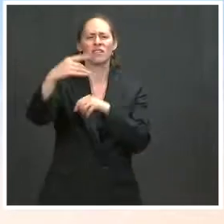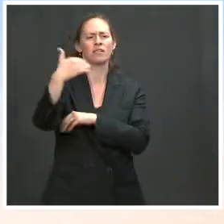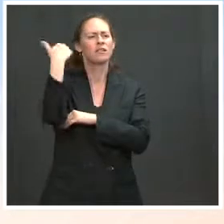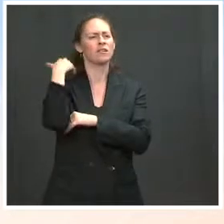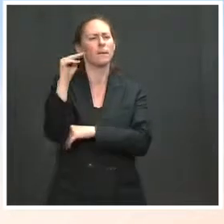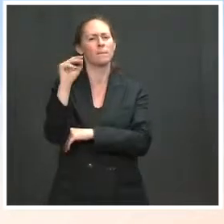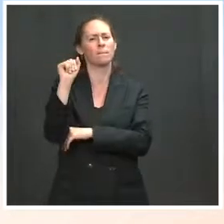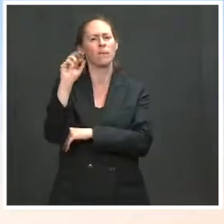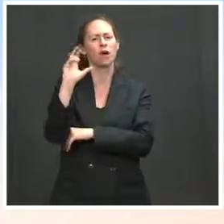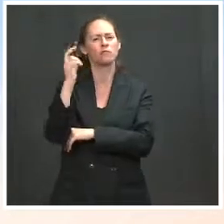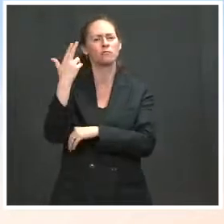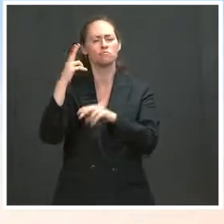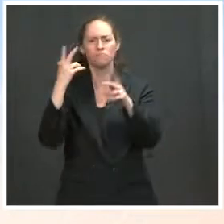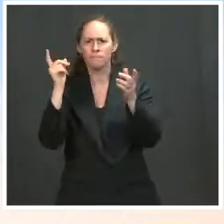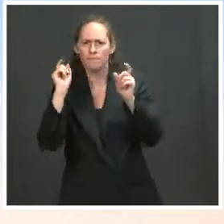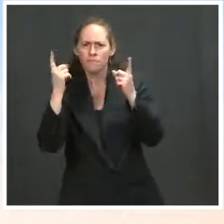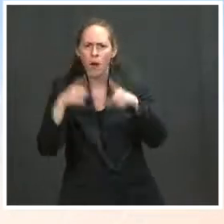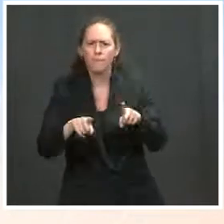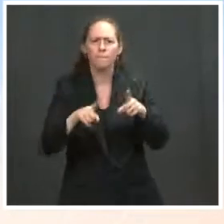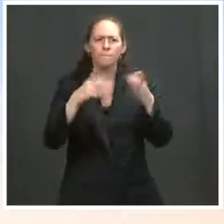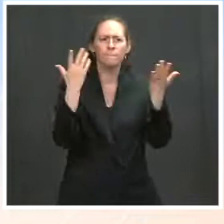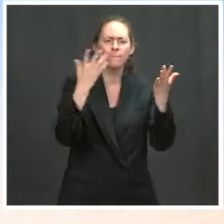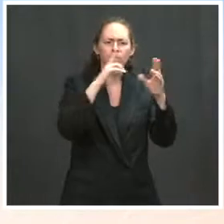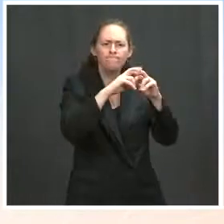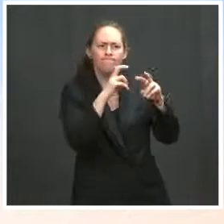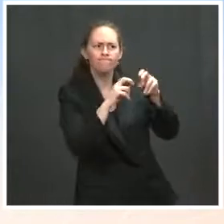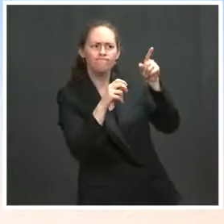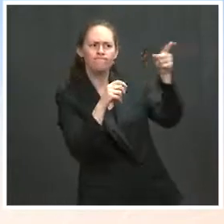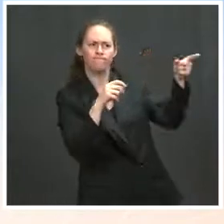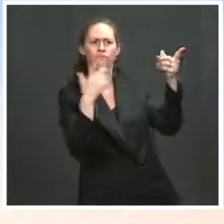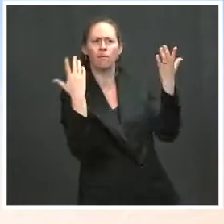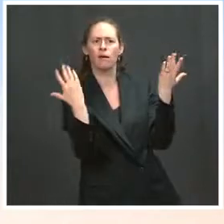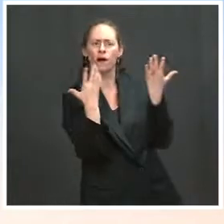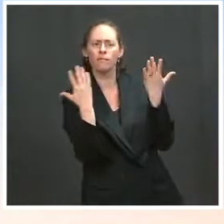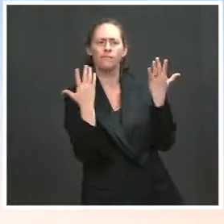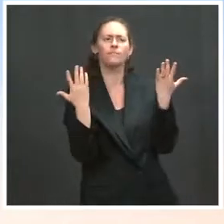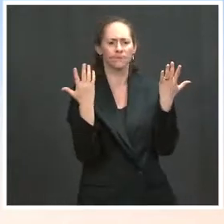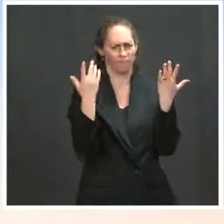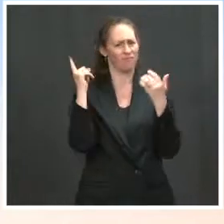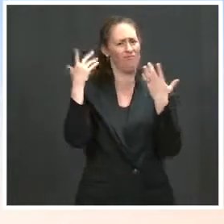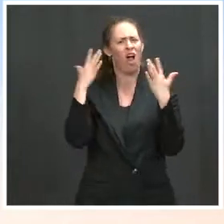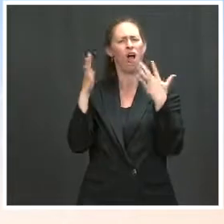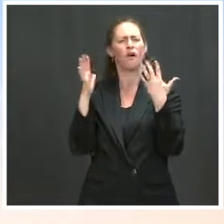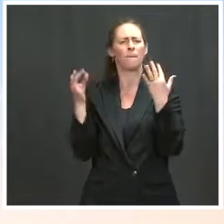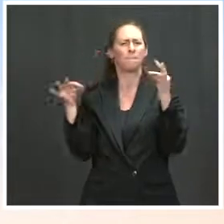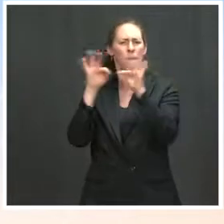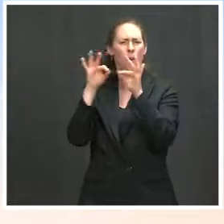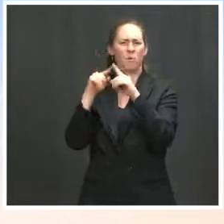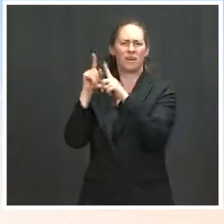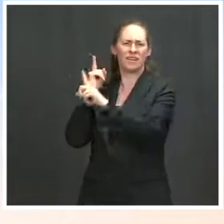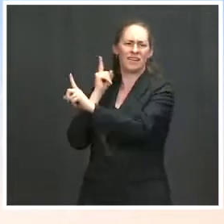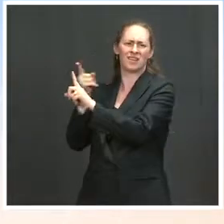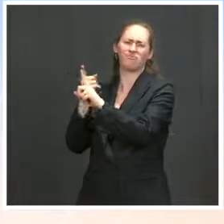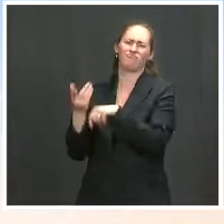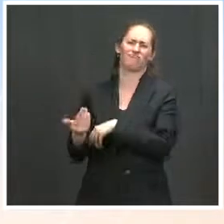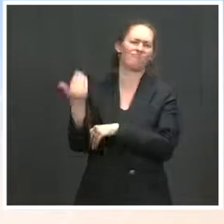the origins of COVID-19. This is incredibly important. Like his statement says, we need to find